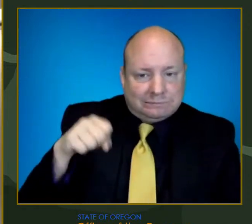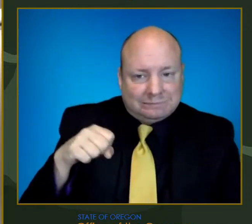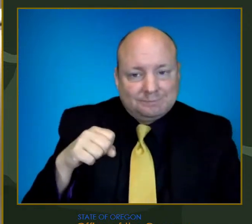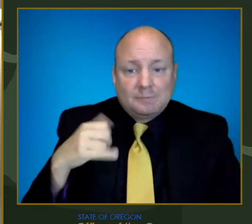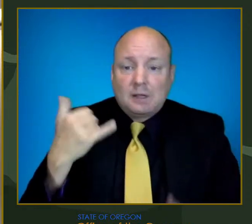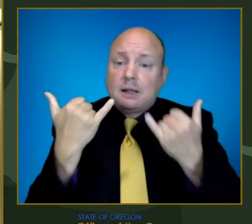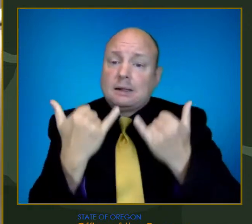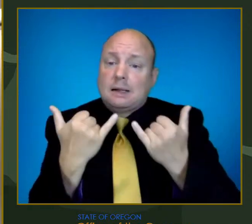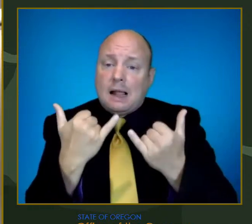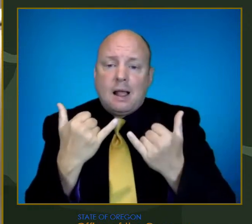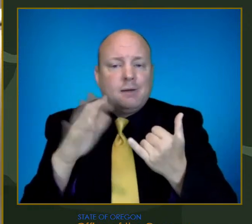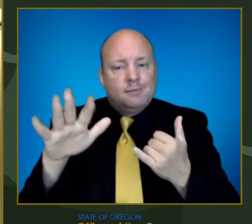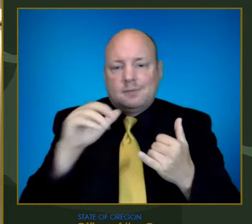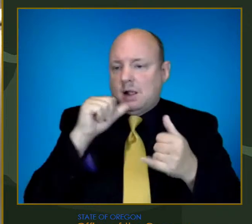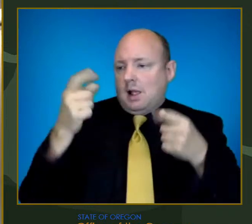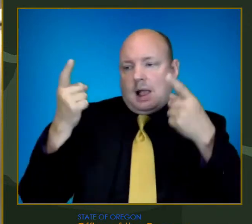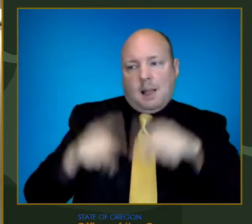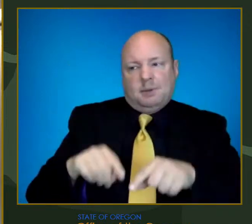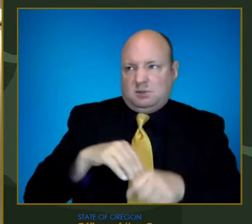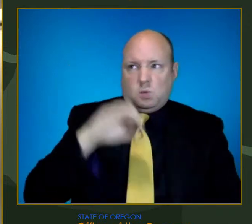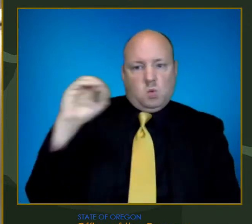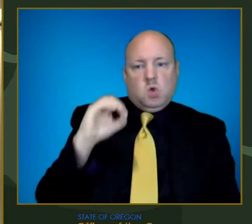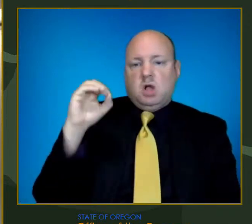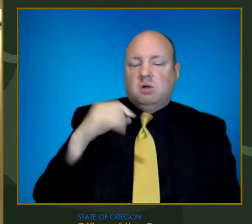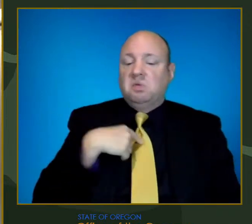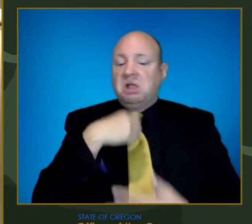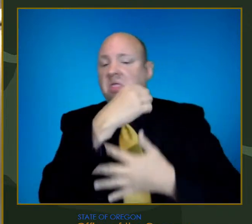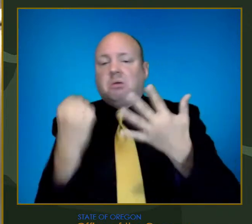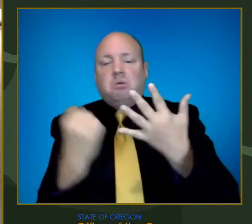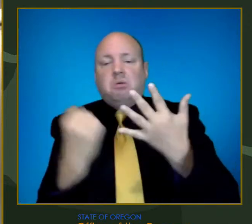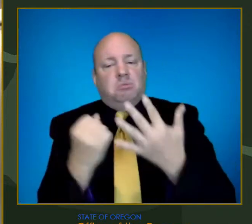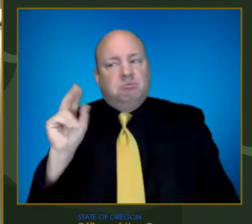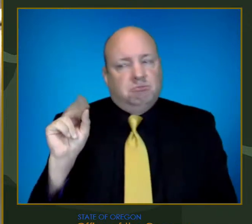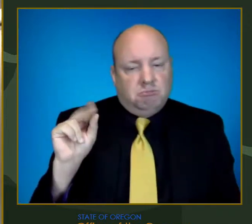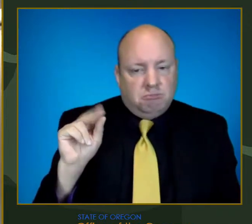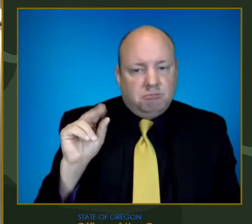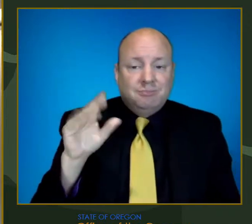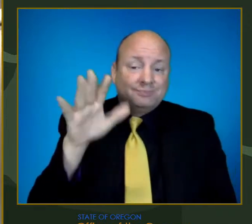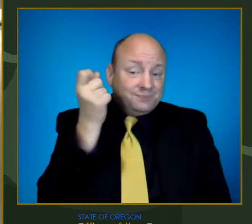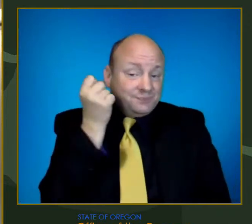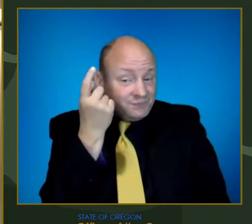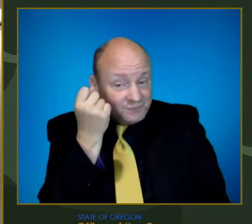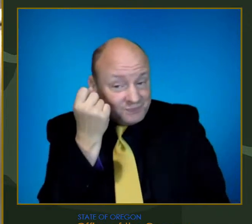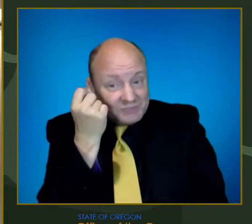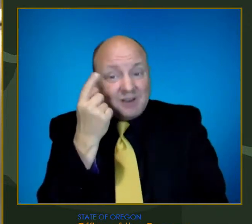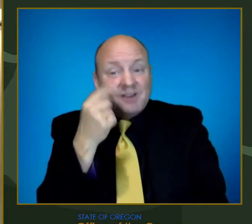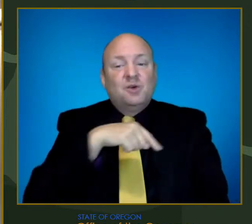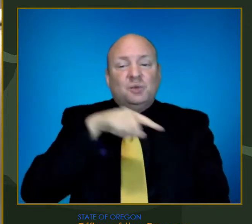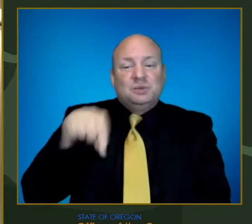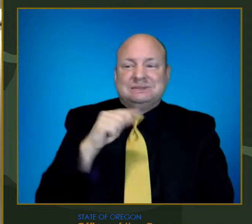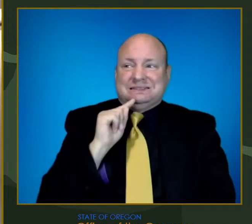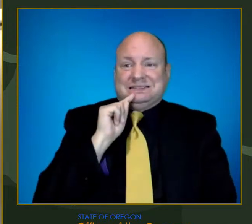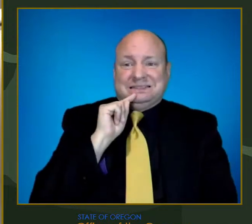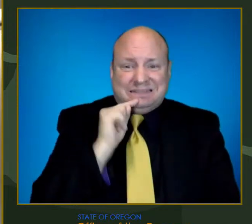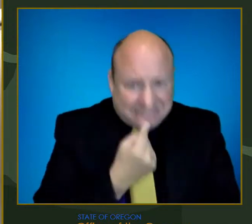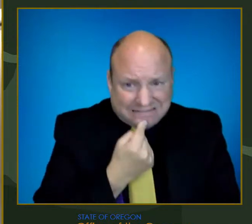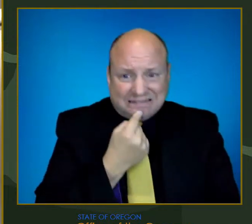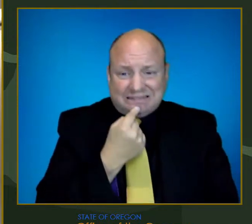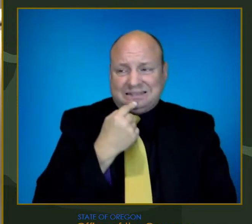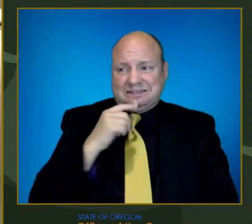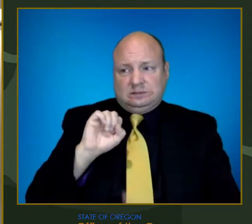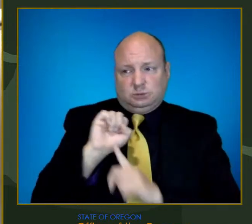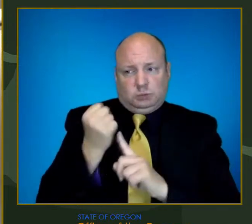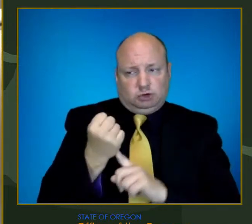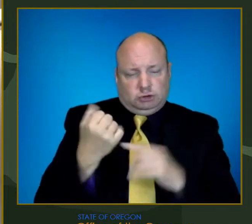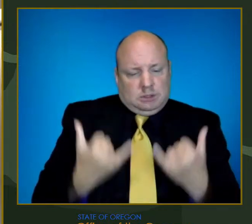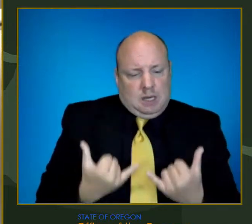state. However, I have to say that we really are in a dire situation, and those kind of very